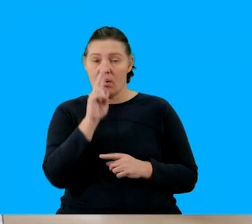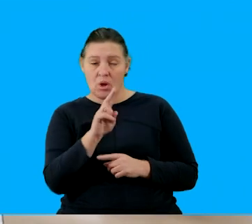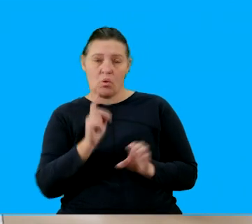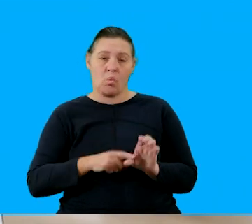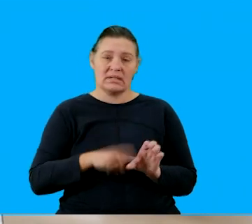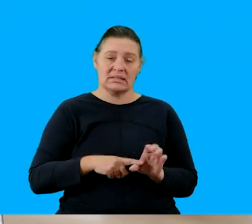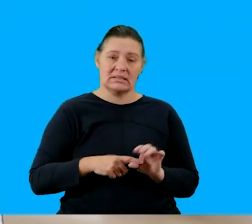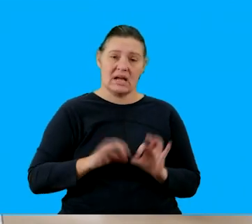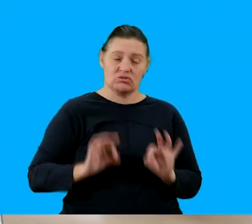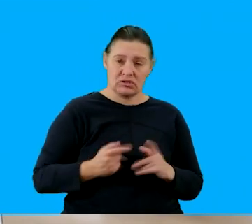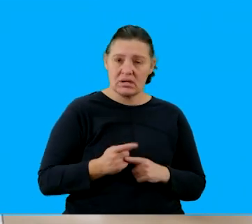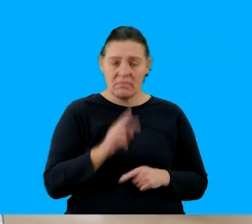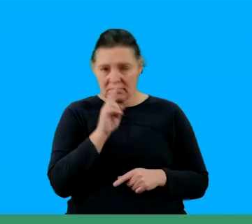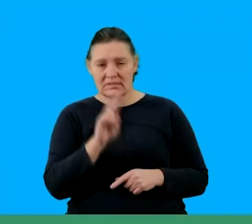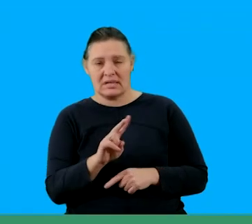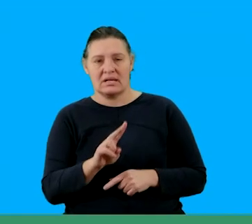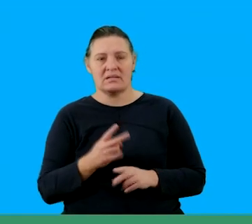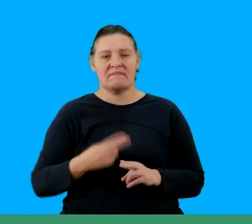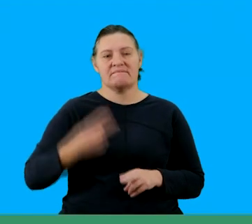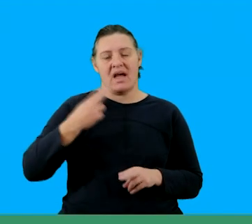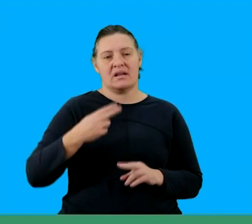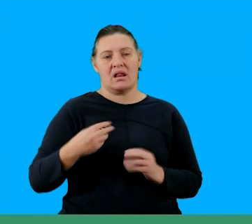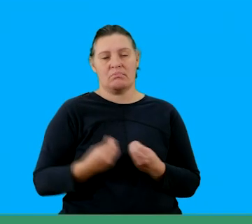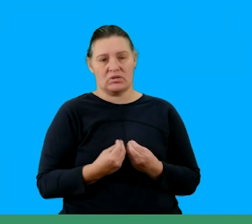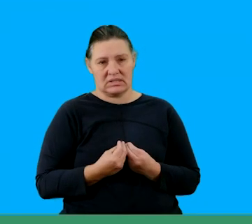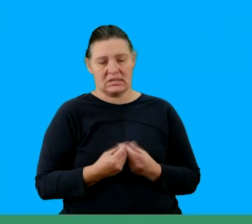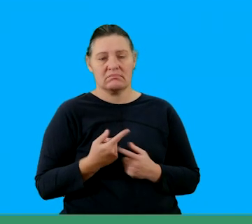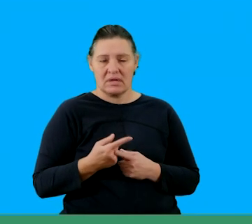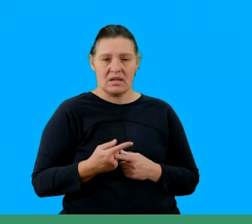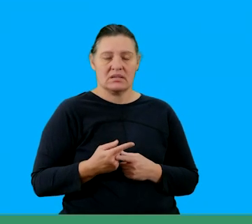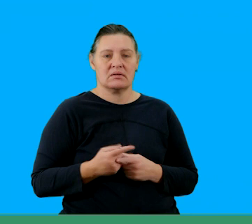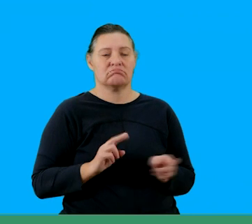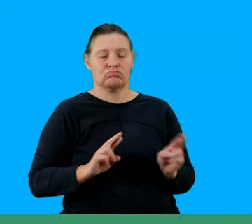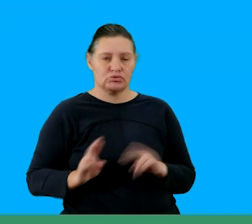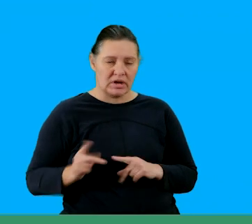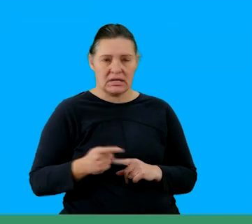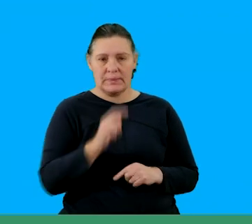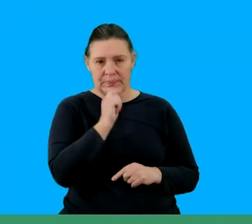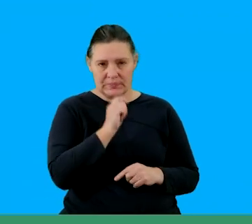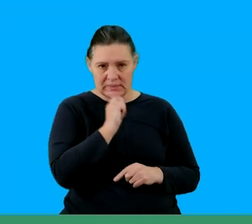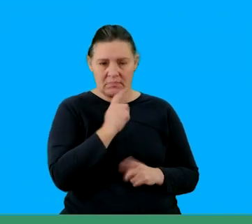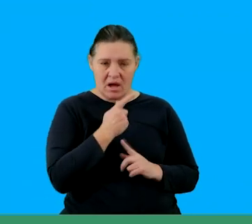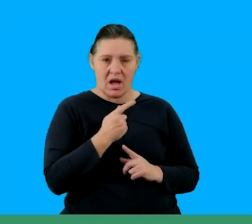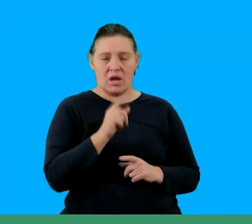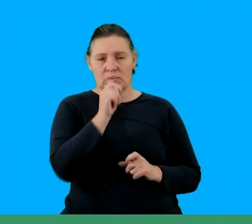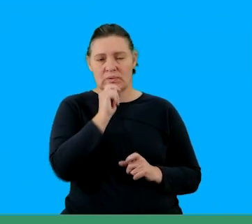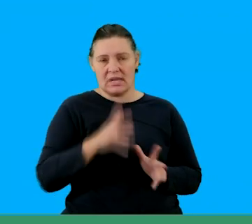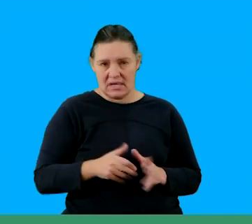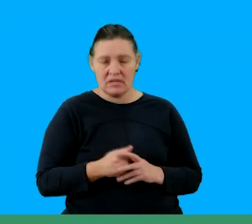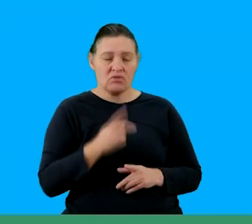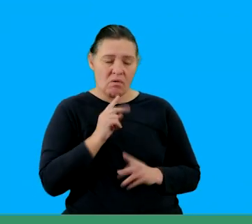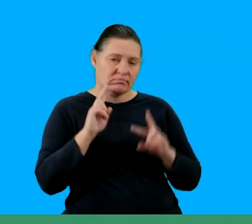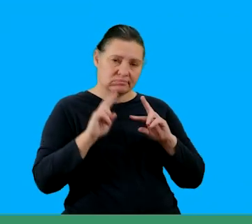into quality assurance with picture B, this is the final product that is ready to be used by the consumer. So